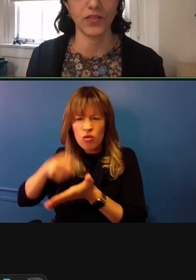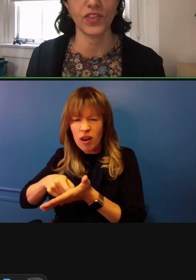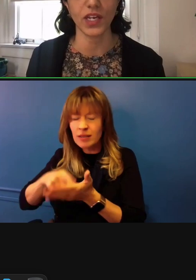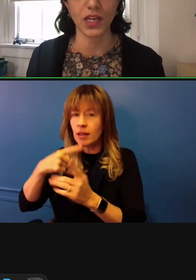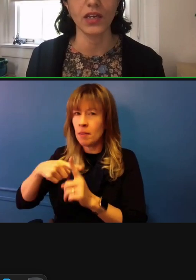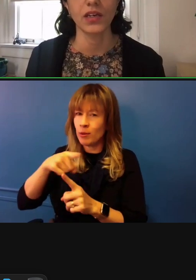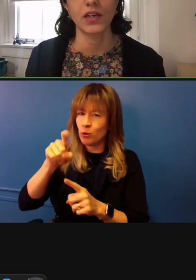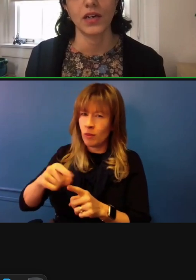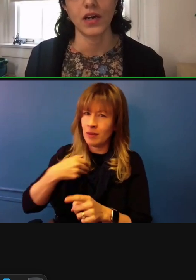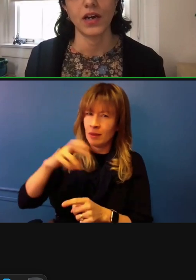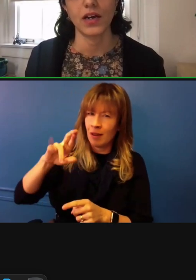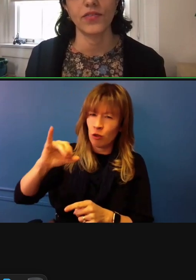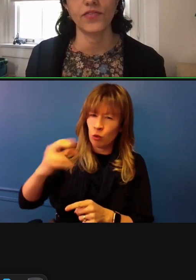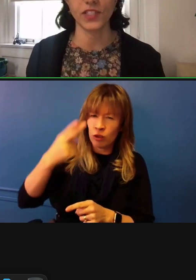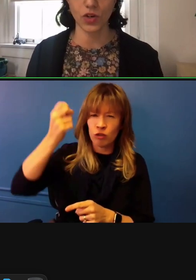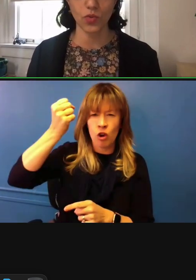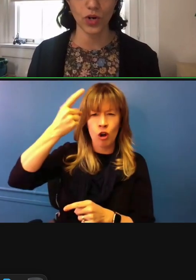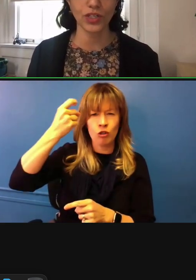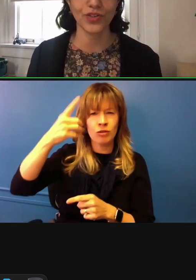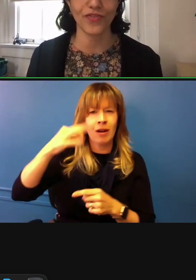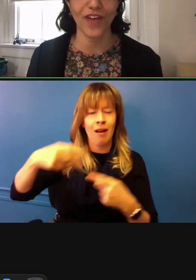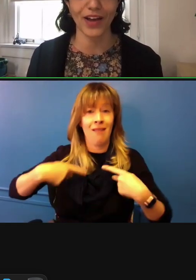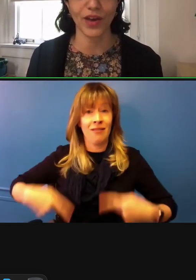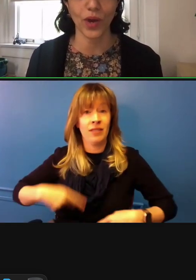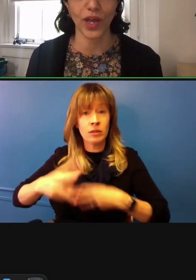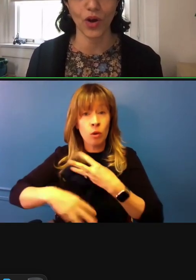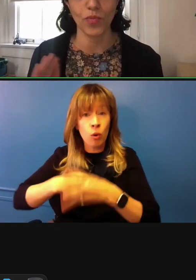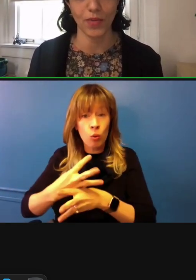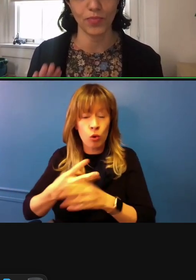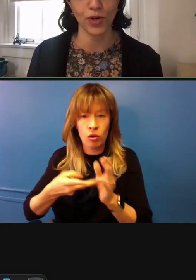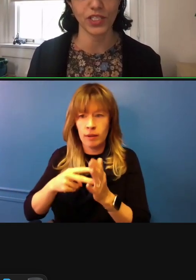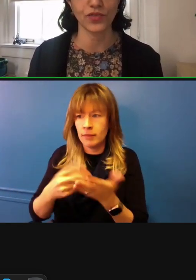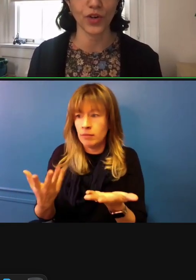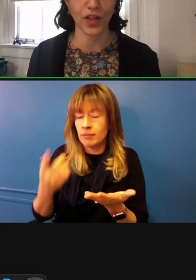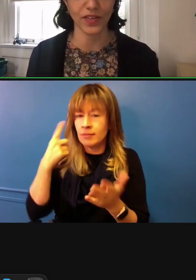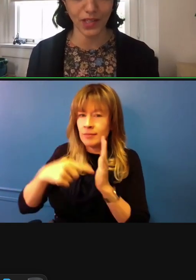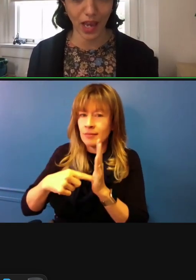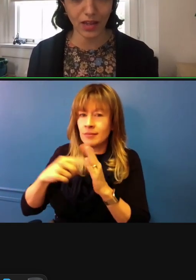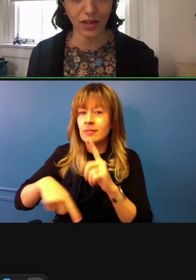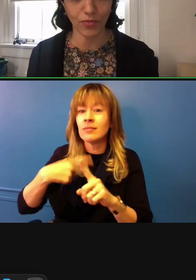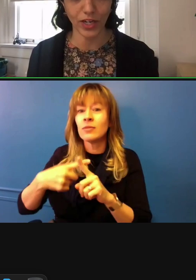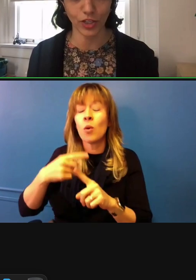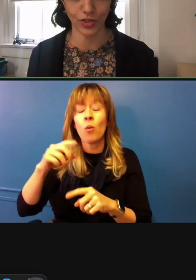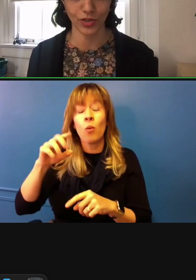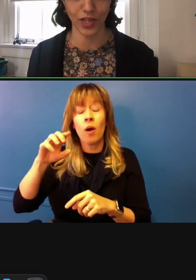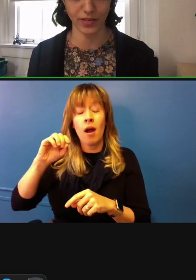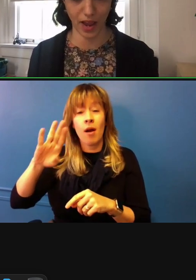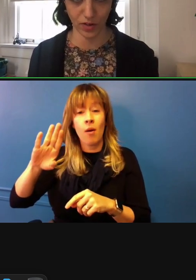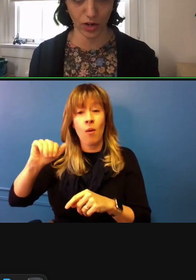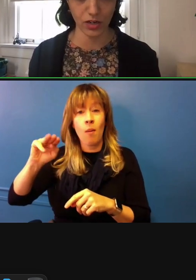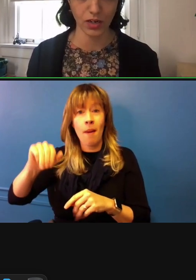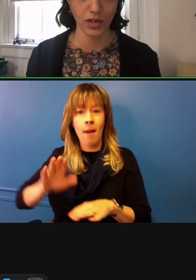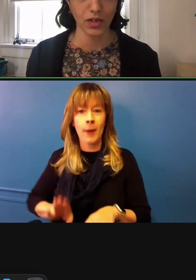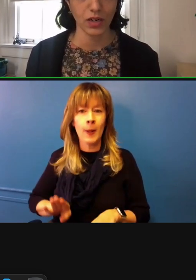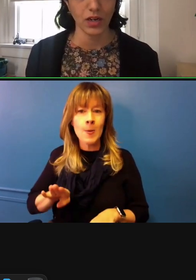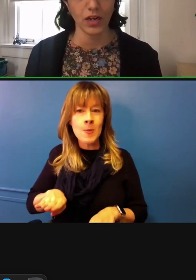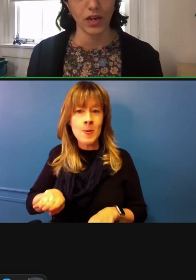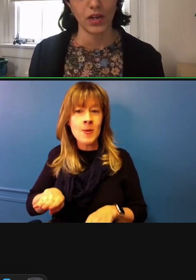understandings of the physical world. So the fact that when Obama puts his foot on the scale, it registers as